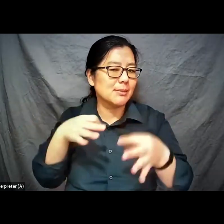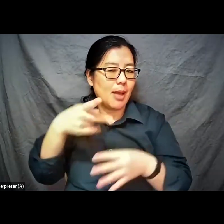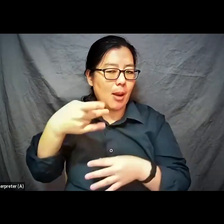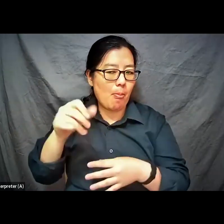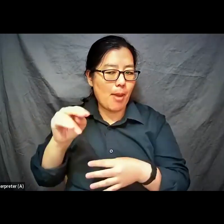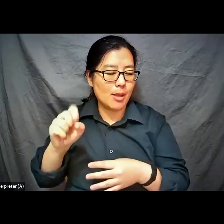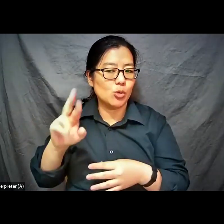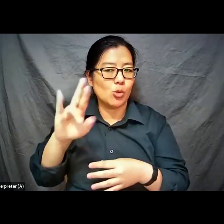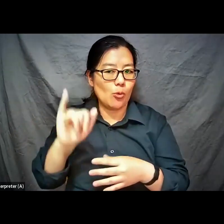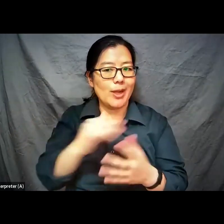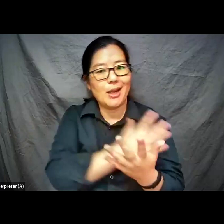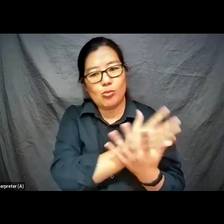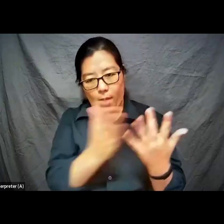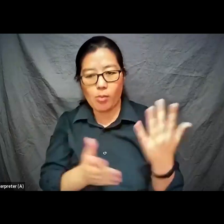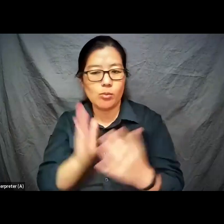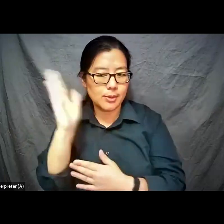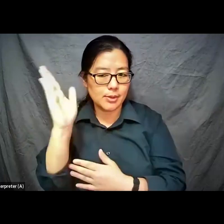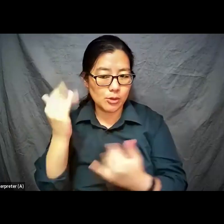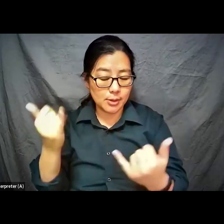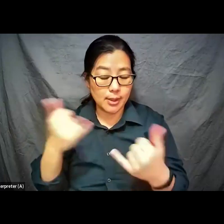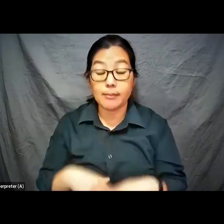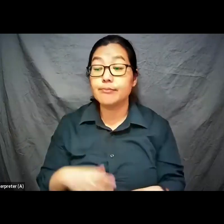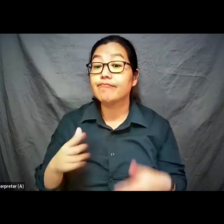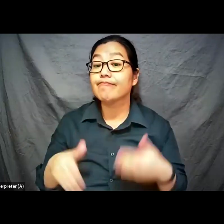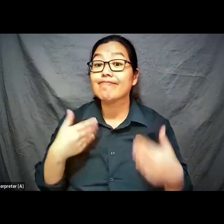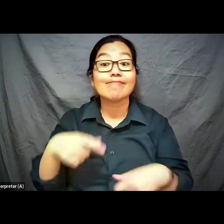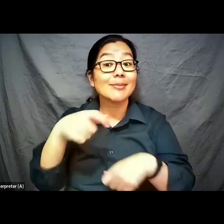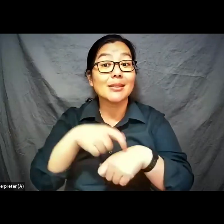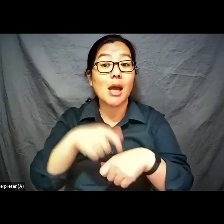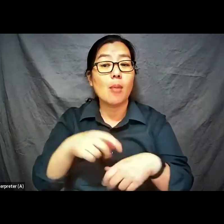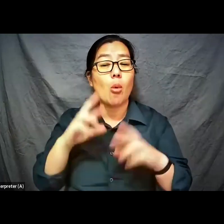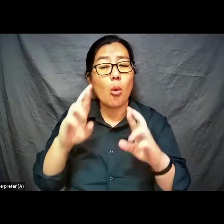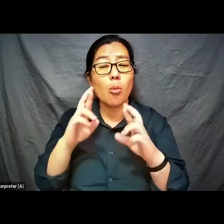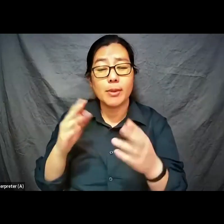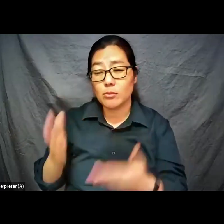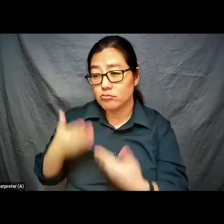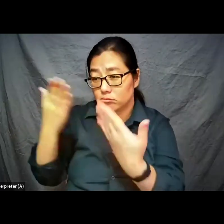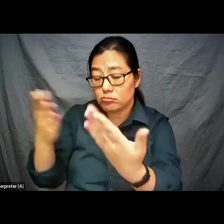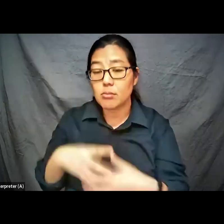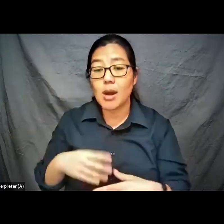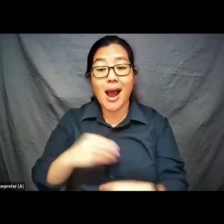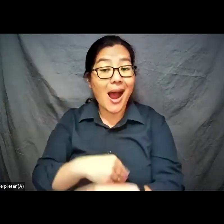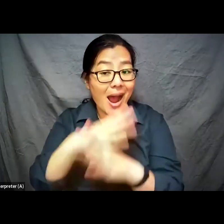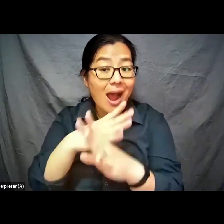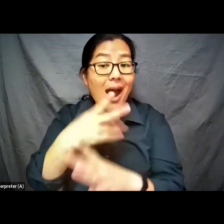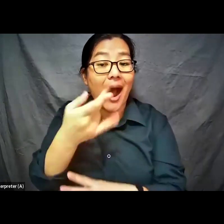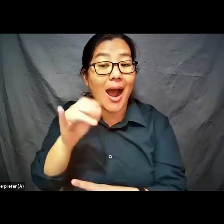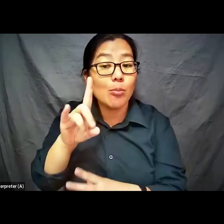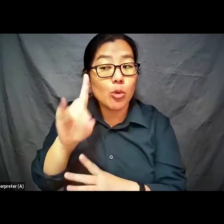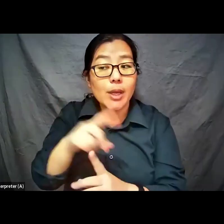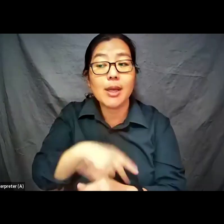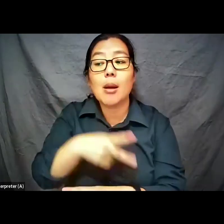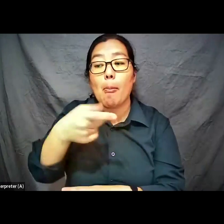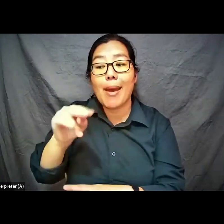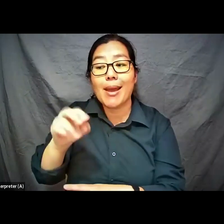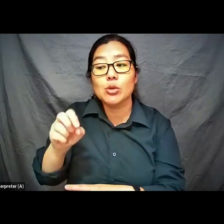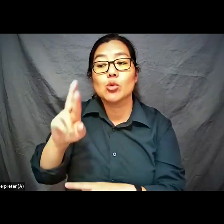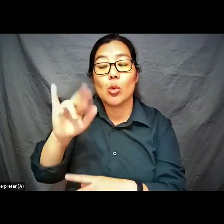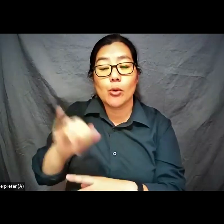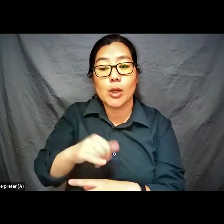my presentation. Over time, I'm hoping to offer hybrid pantori workshops to the community, as well as to add